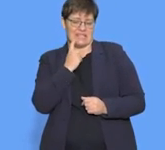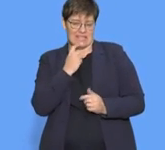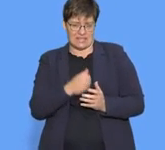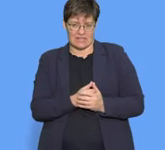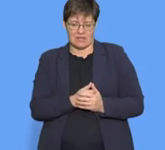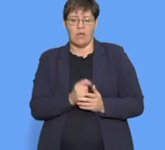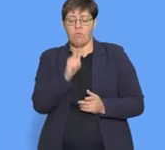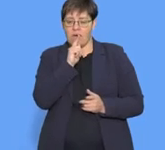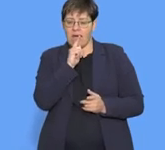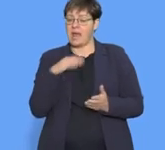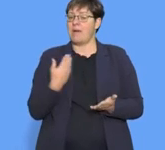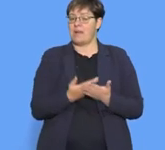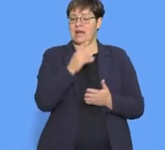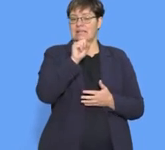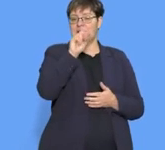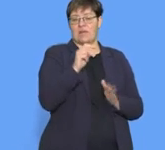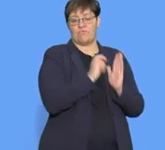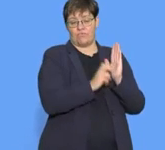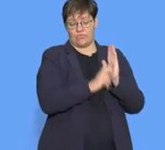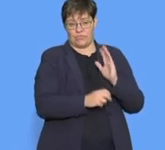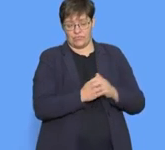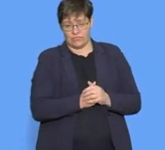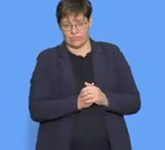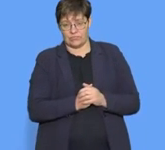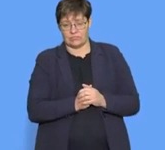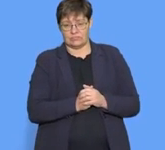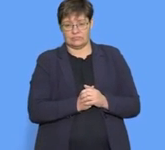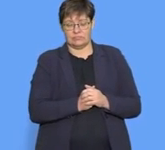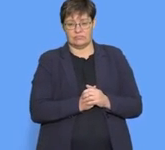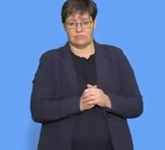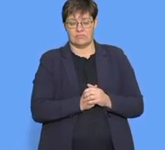pretty easy by simply applying the sine rule.